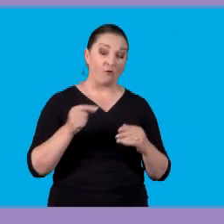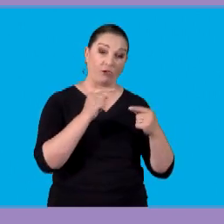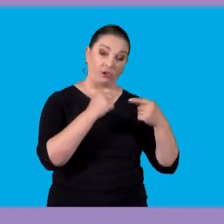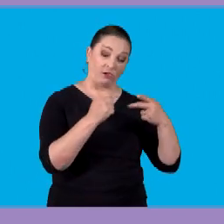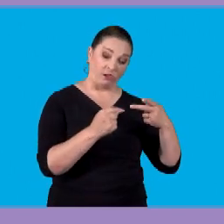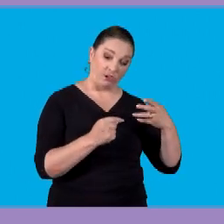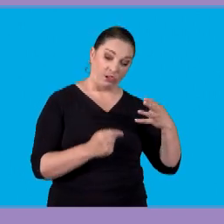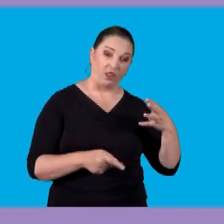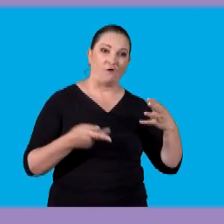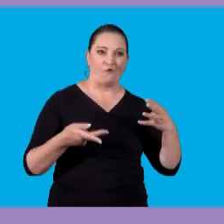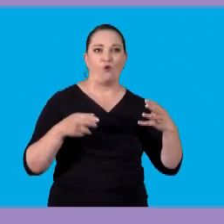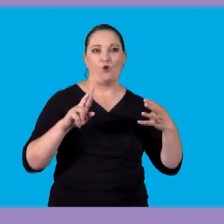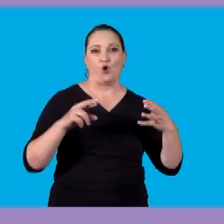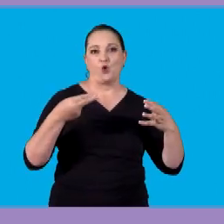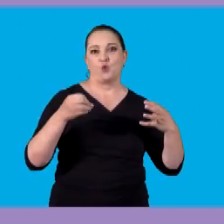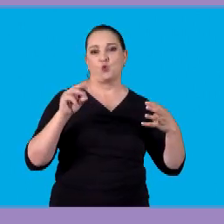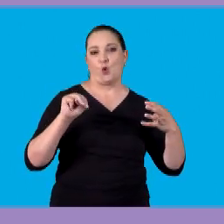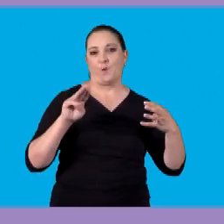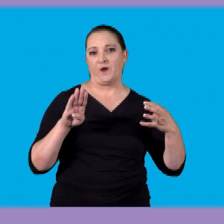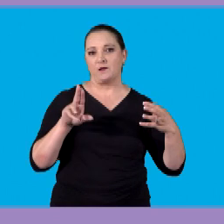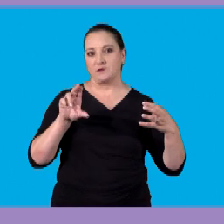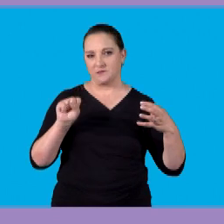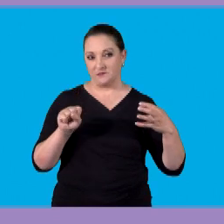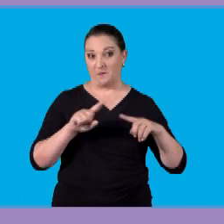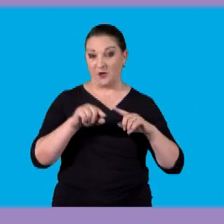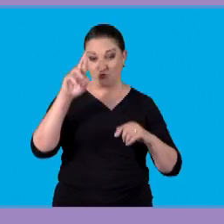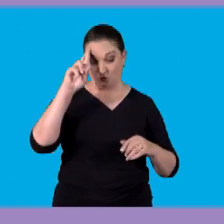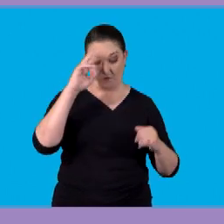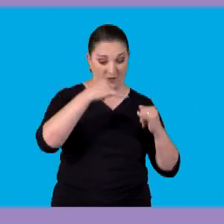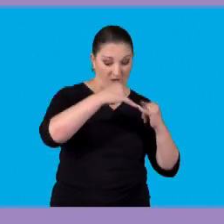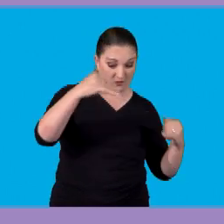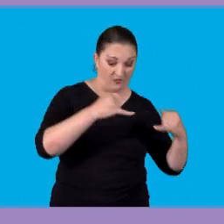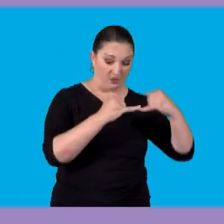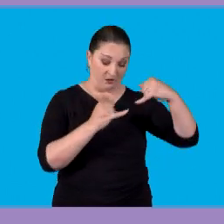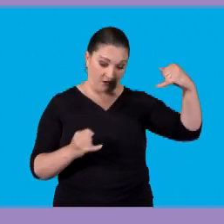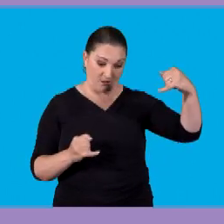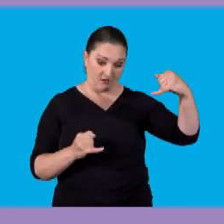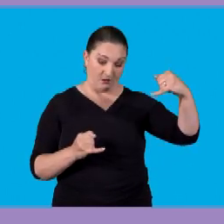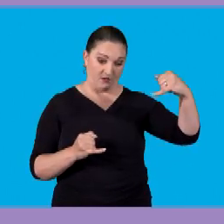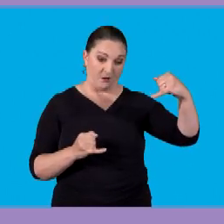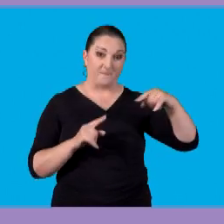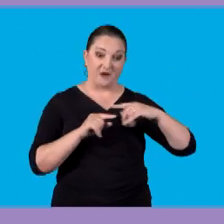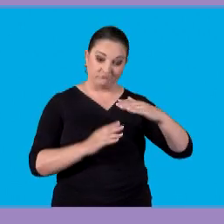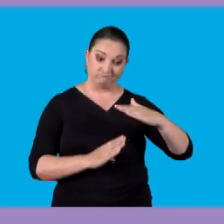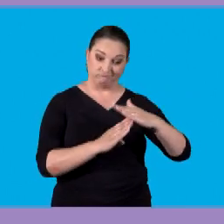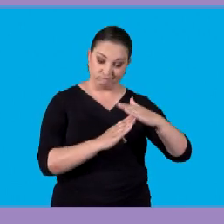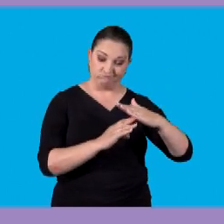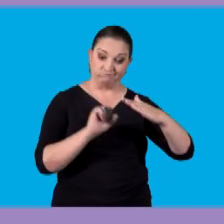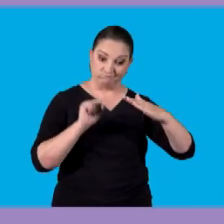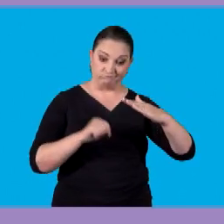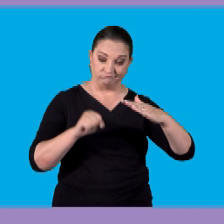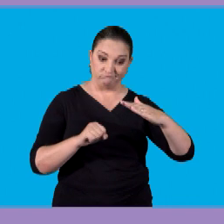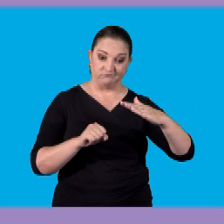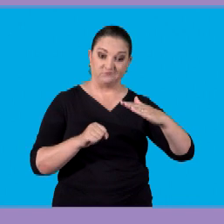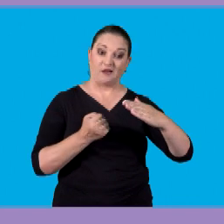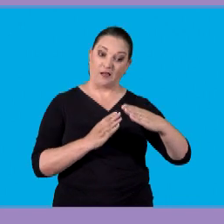all the properties of a rhombus. And remember, those diagonals, they also bisect each other, and they're perpendicular to